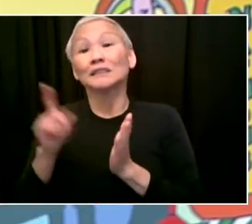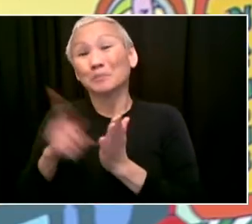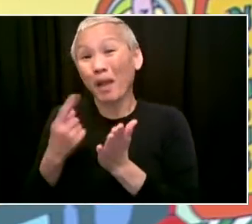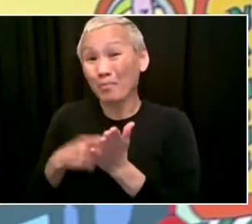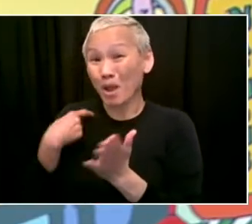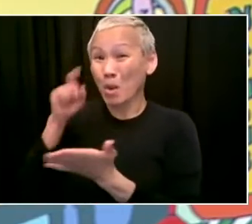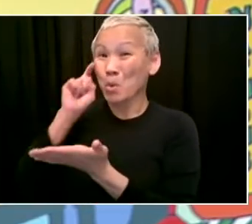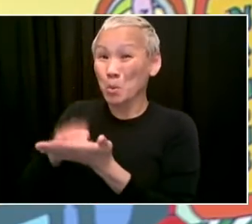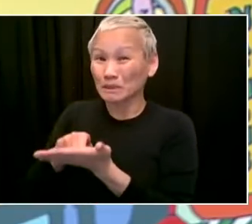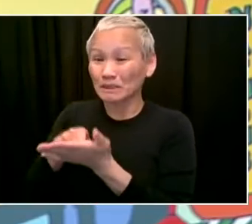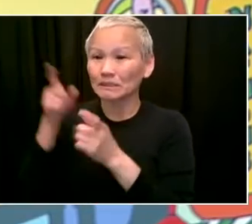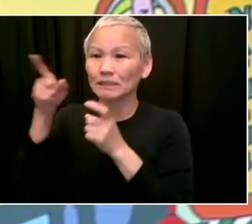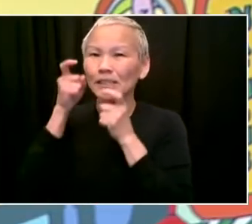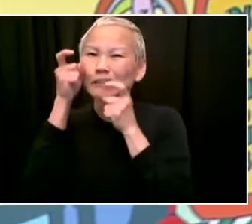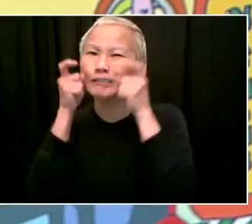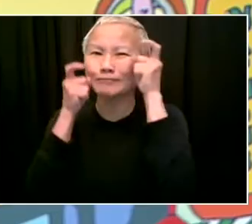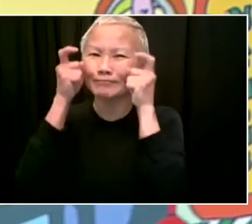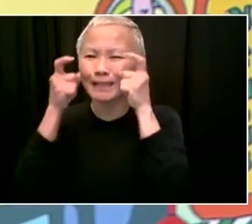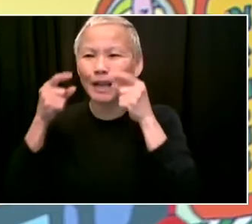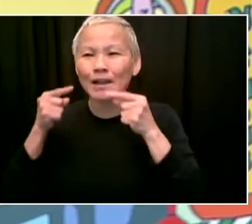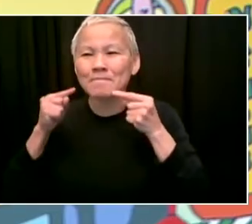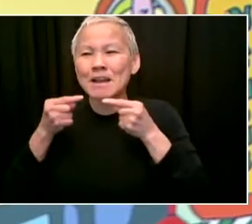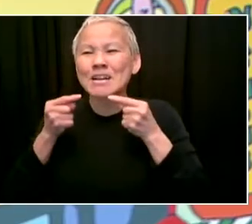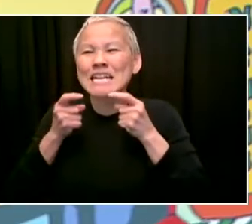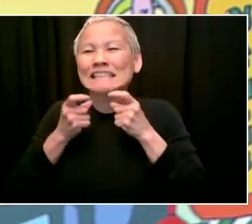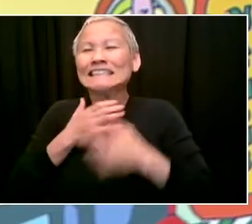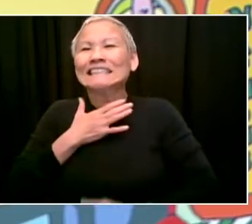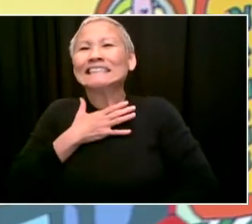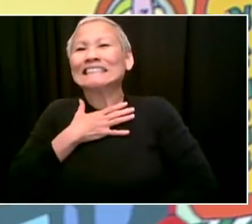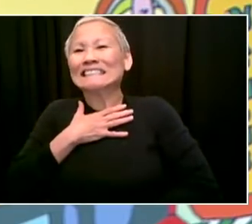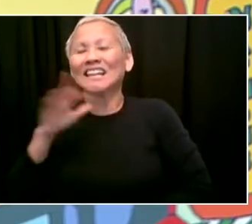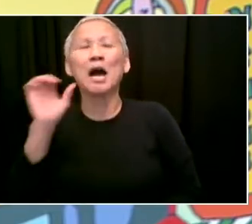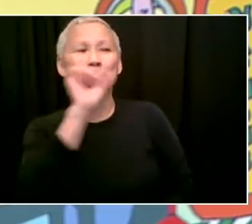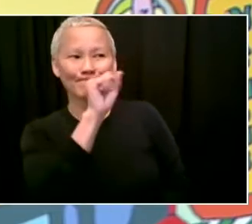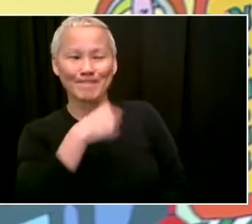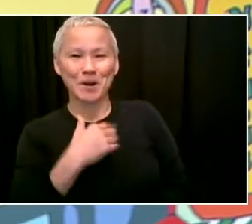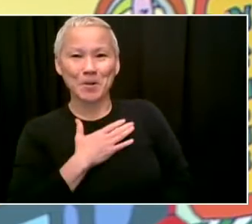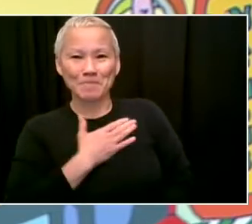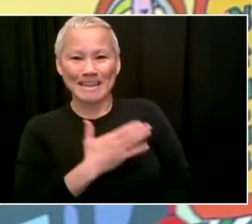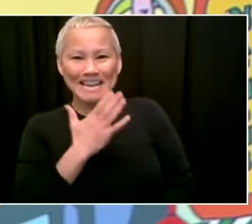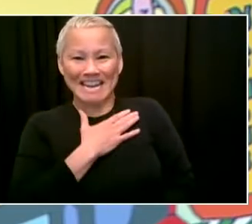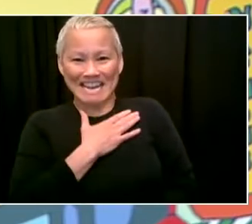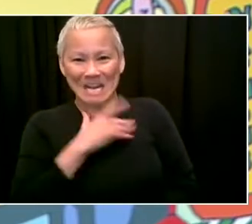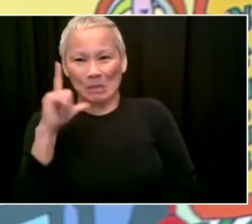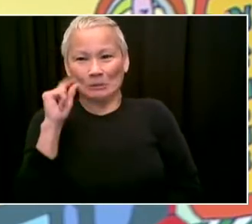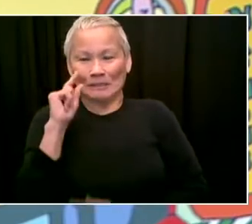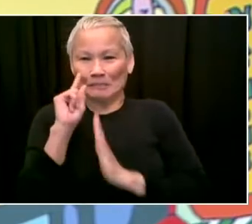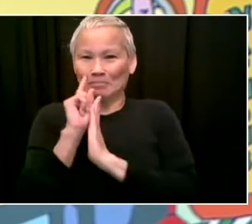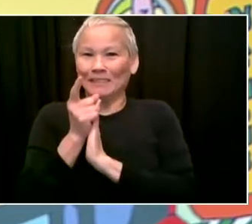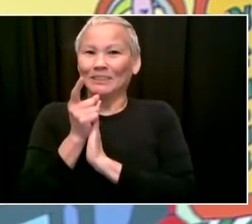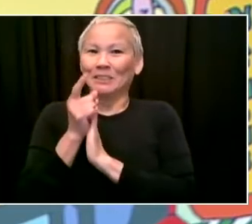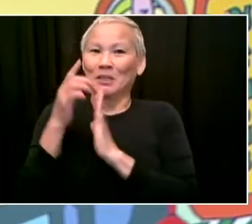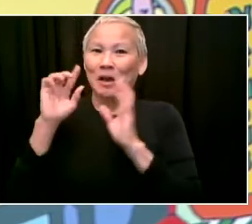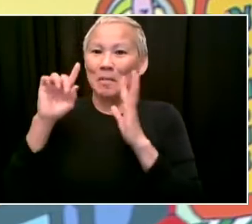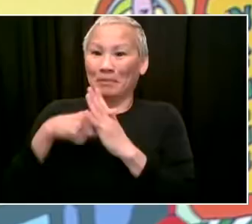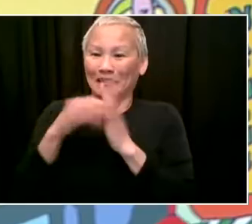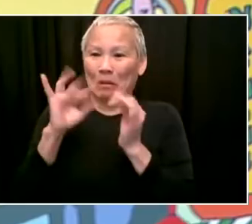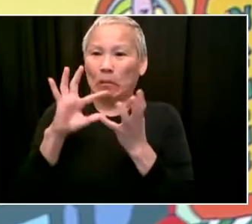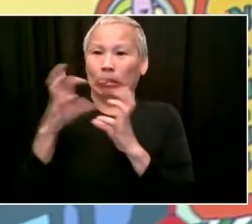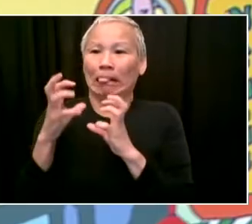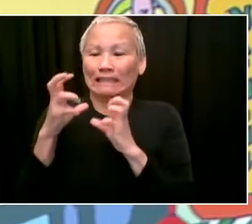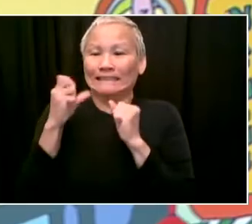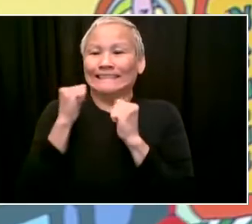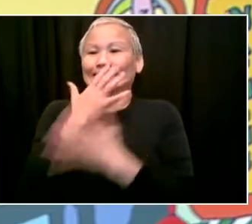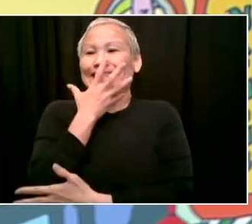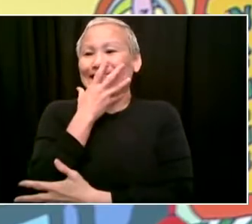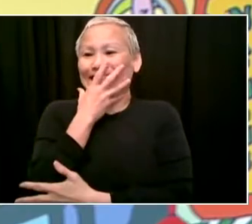That first 20 minutes was, I'll have to admit, was pretty messy. But what I wanted to ask you about the debate is, you know, you said 2 or 3